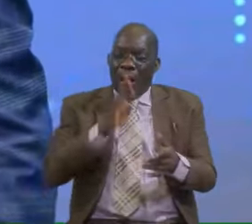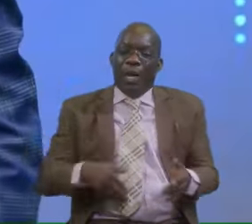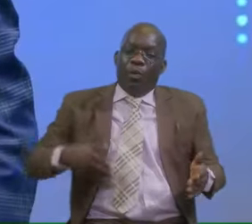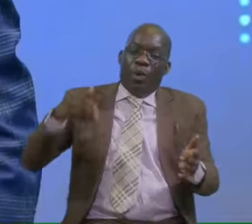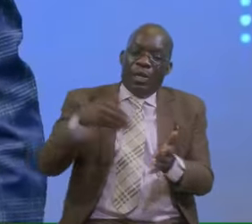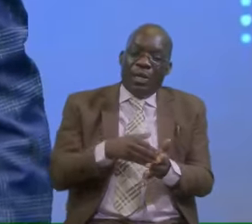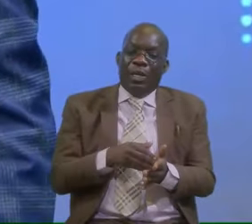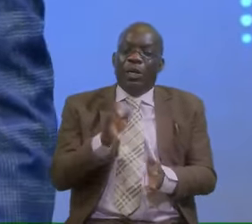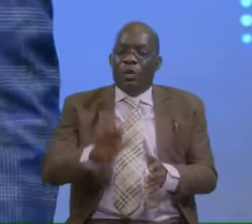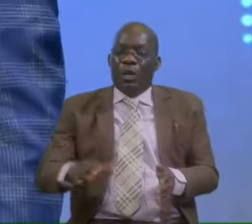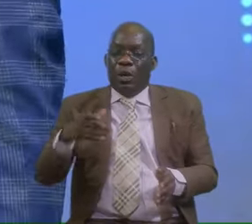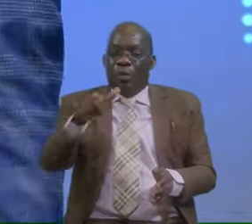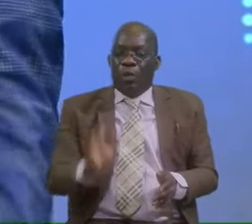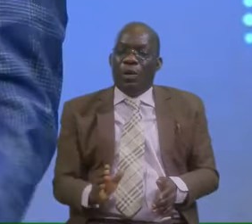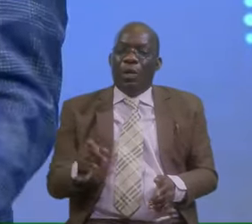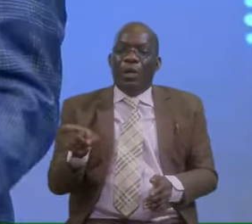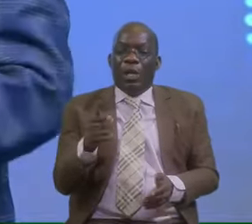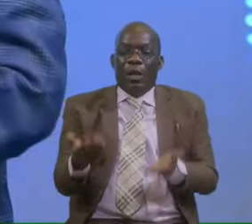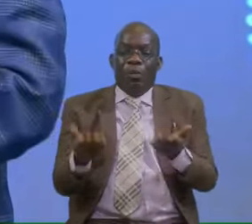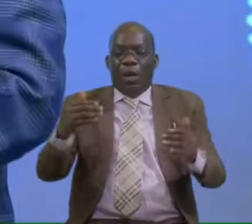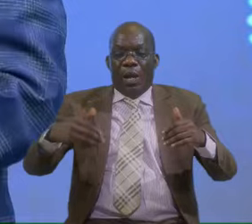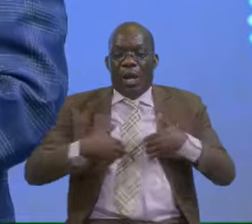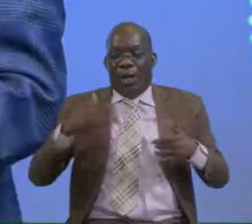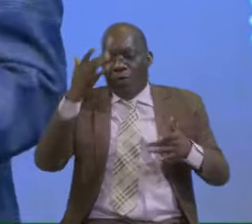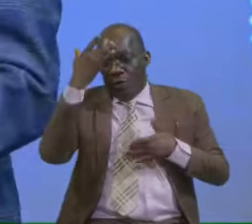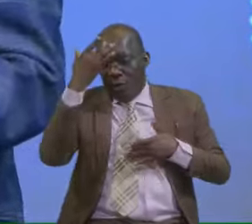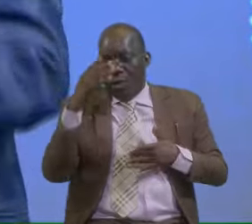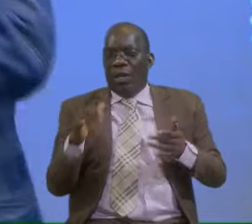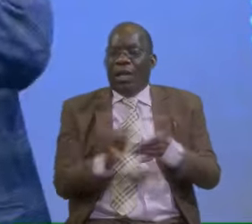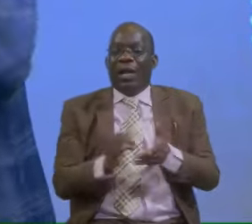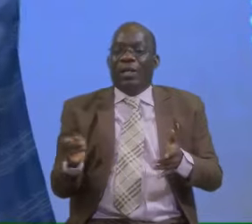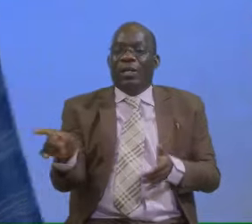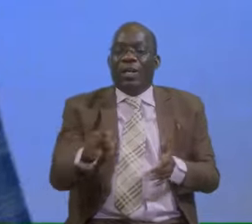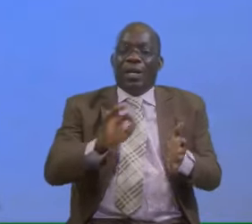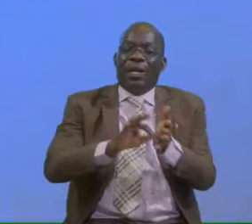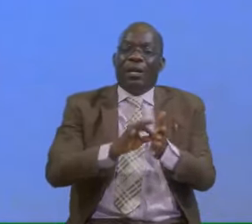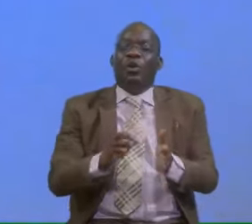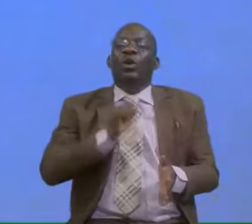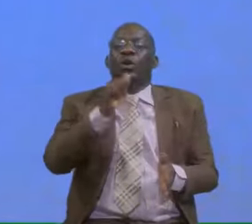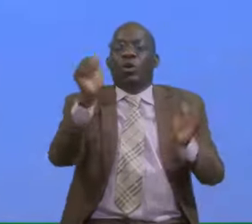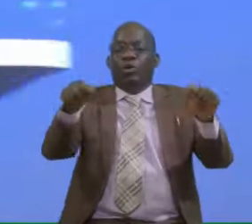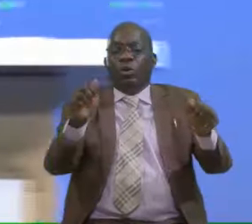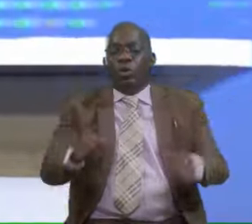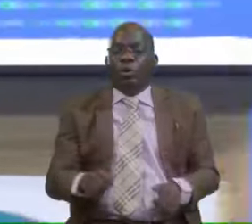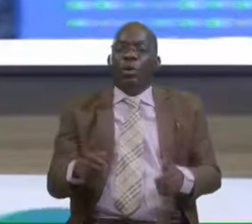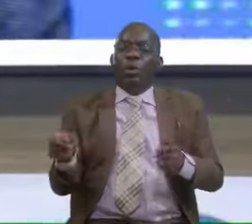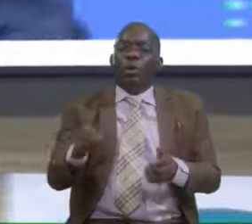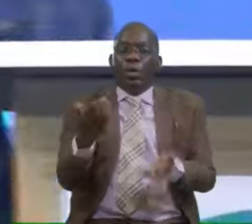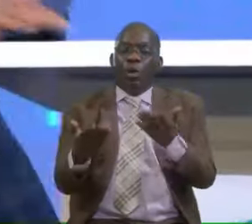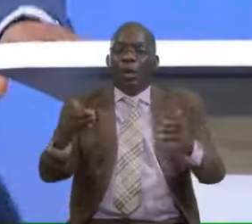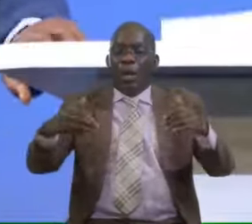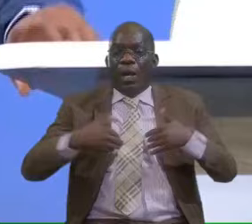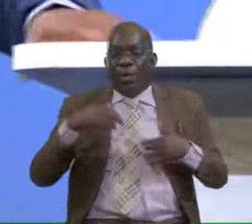they might have sickness that they count impossible. They might have satanic